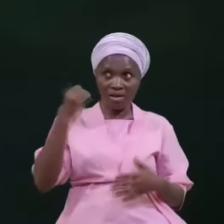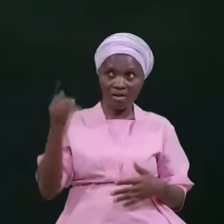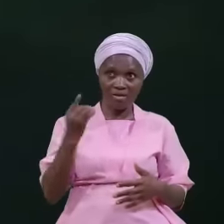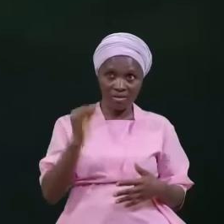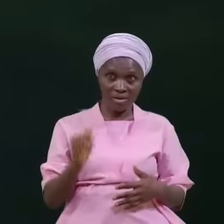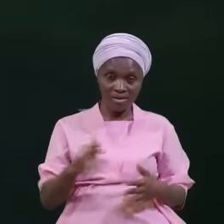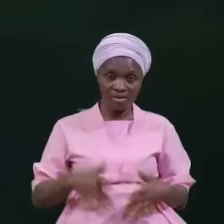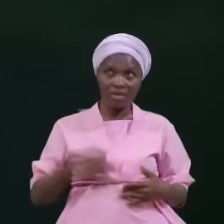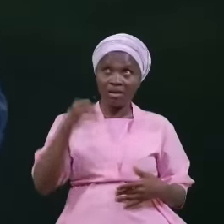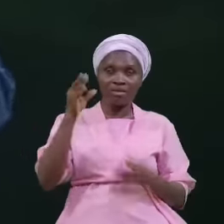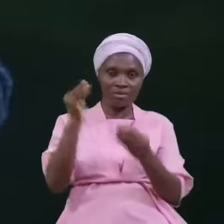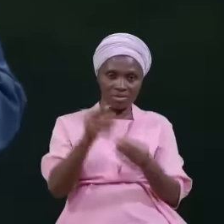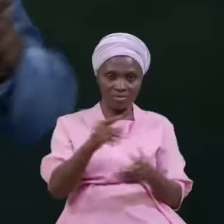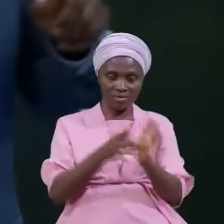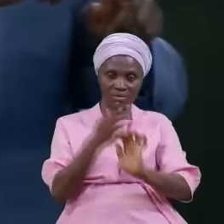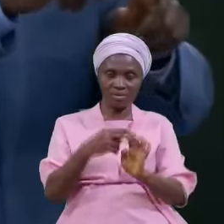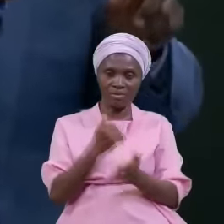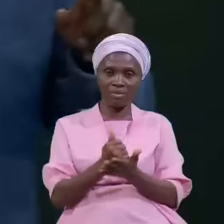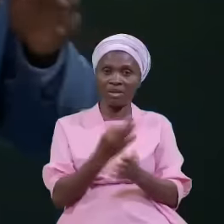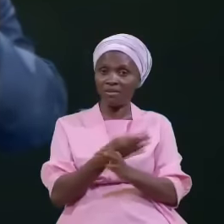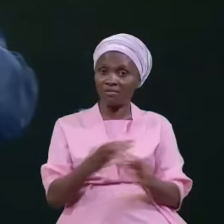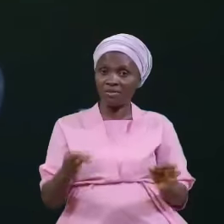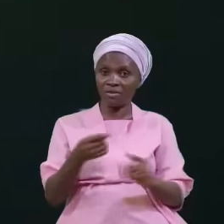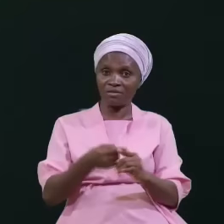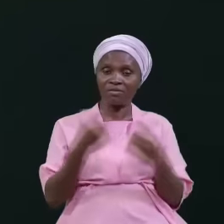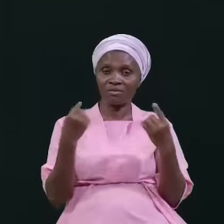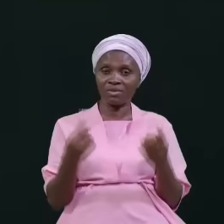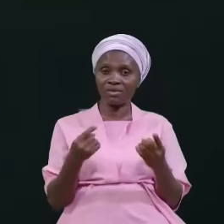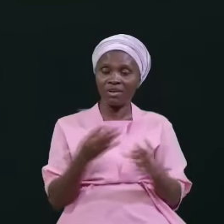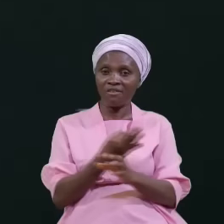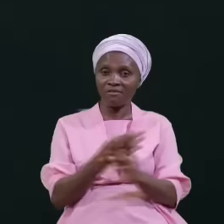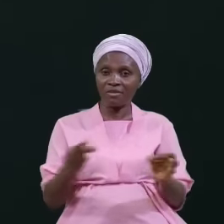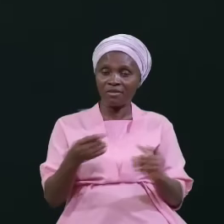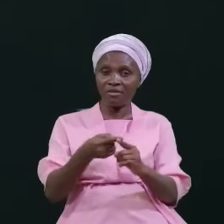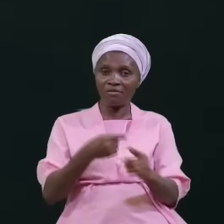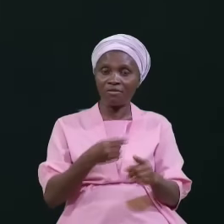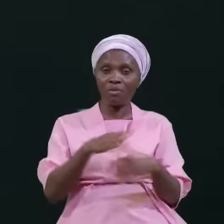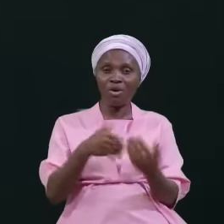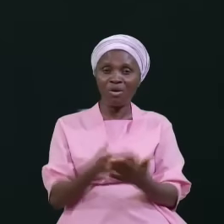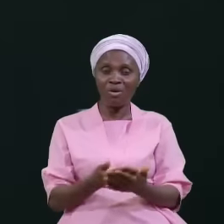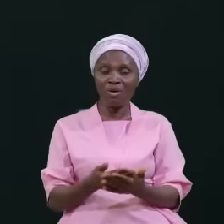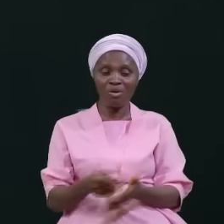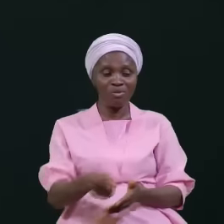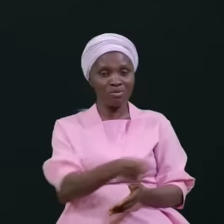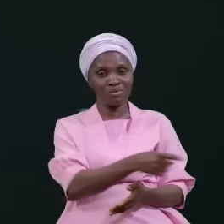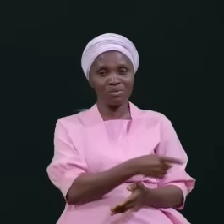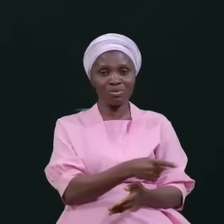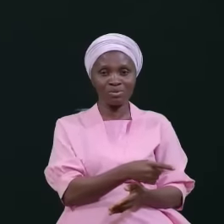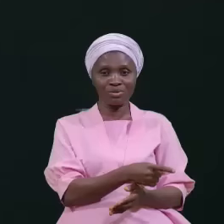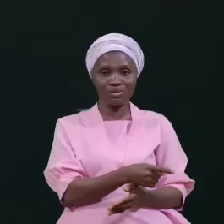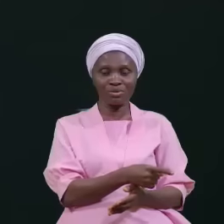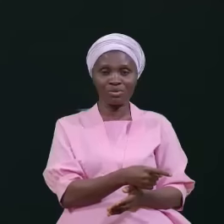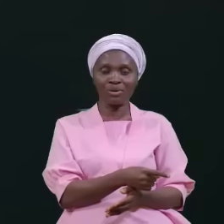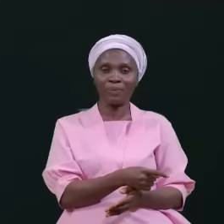Freedom. Freedom from sin. And freedom from all those slave makers,